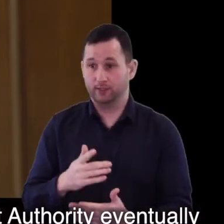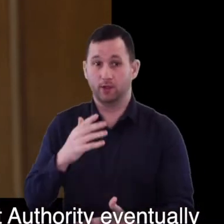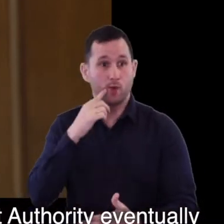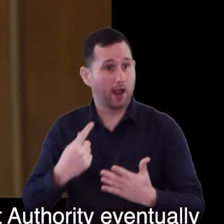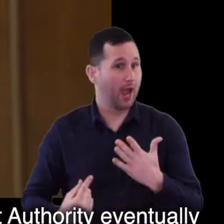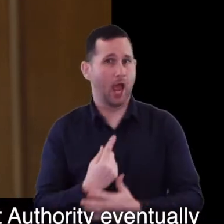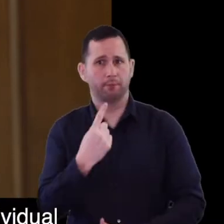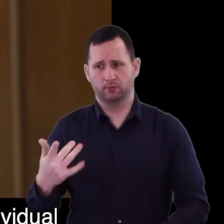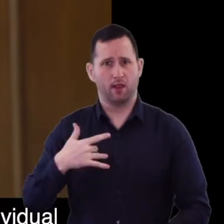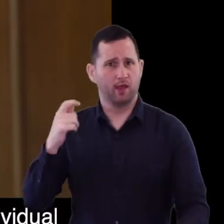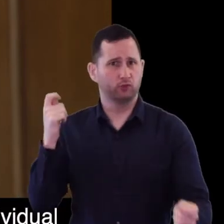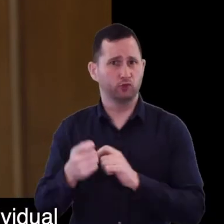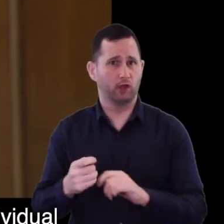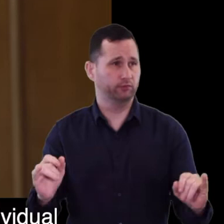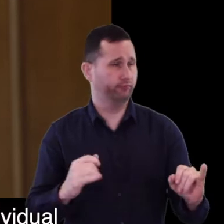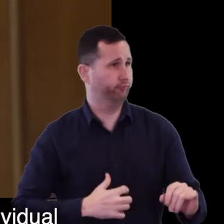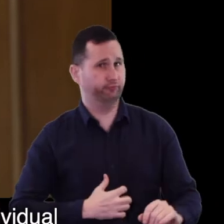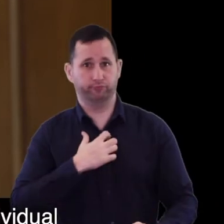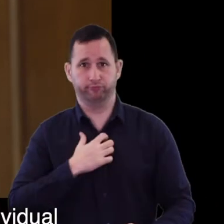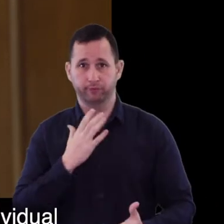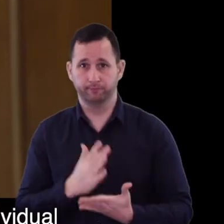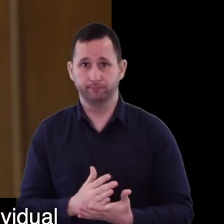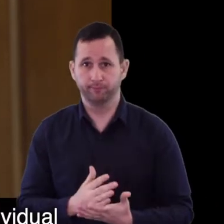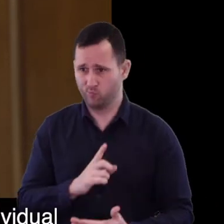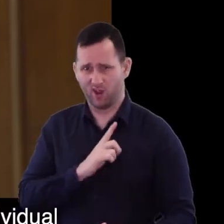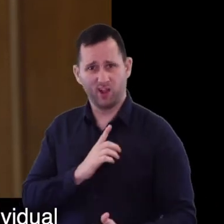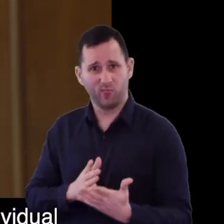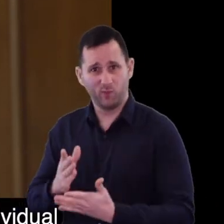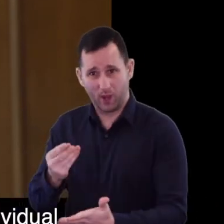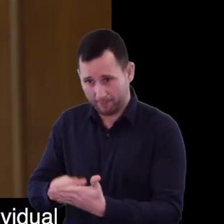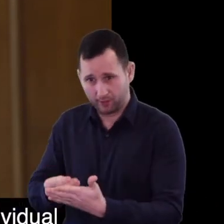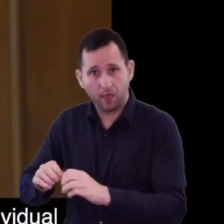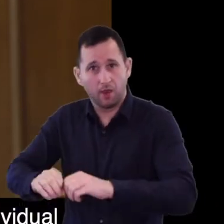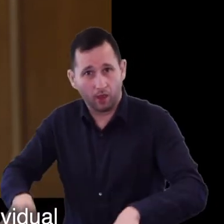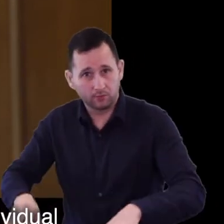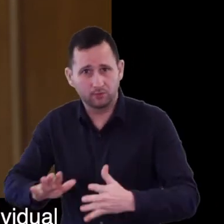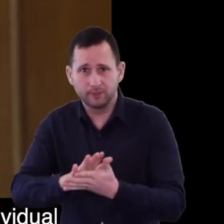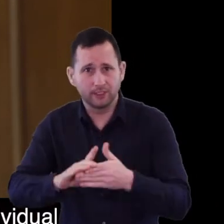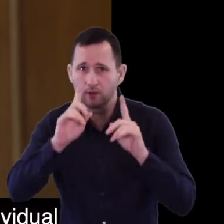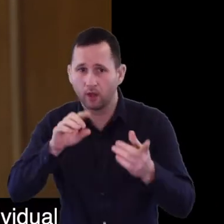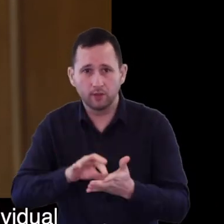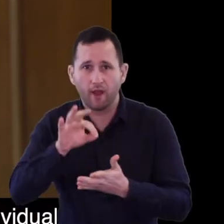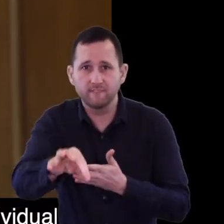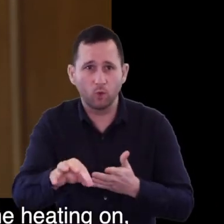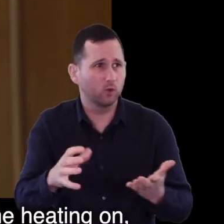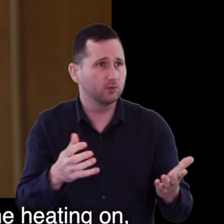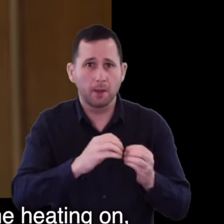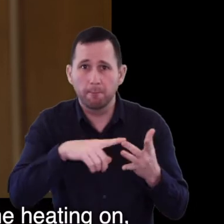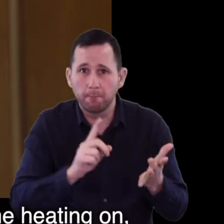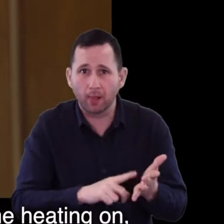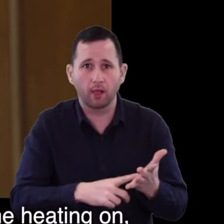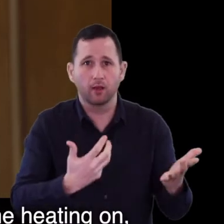and refunded all of the money to him. So he's now got all that money back. For that individual and his family, that's a life-changing